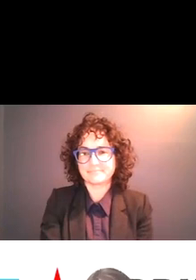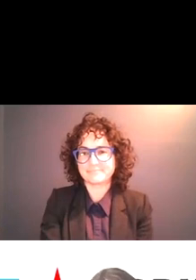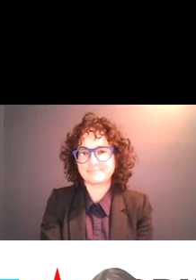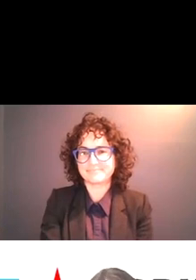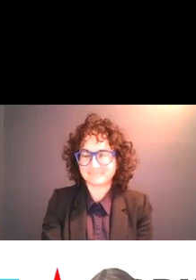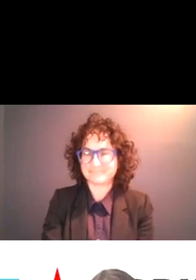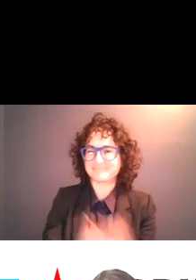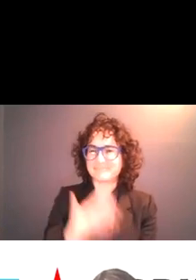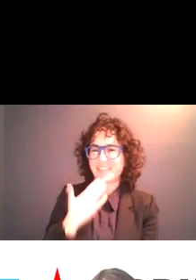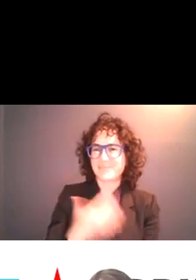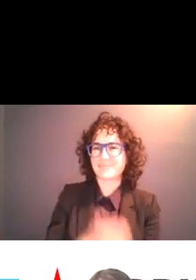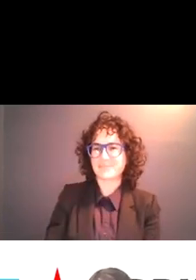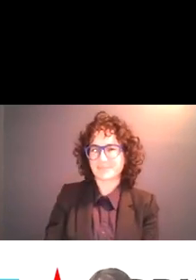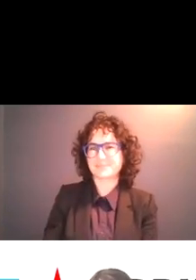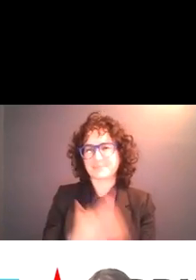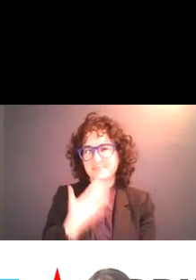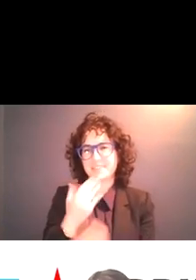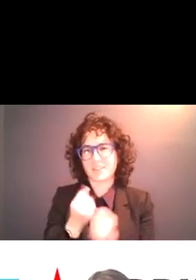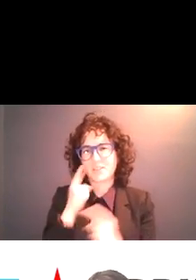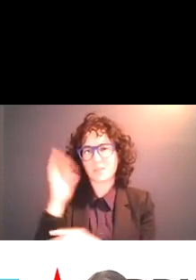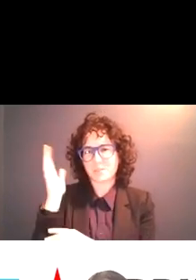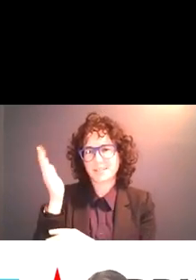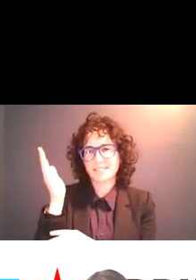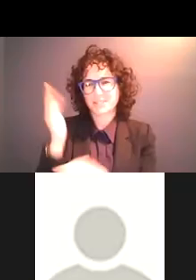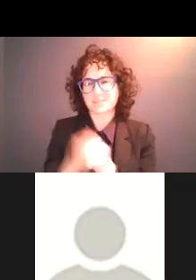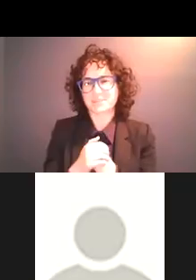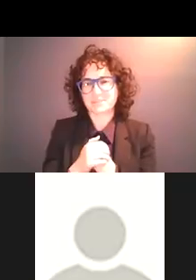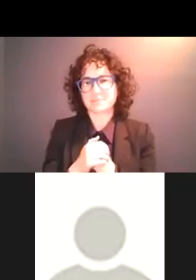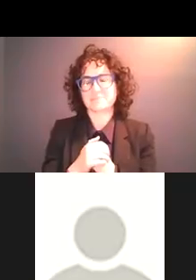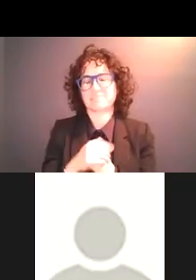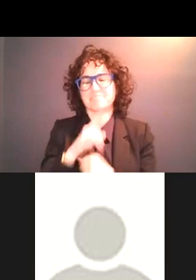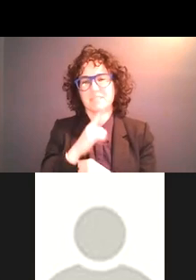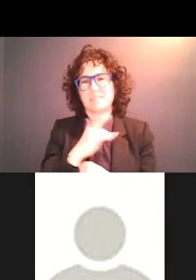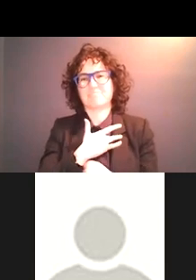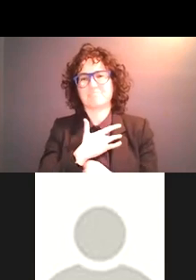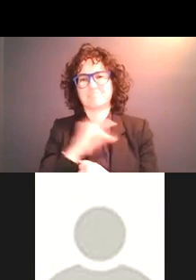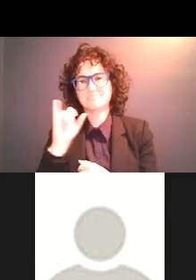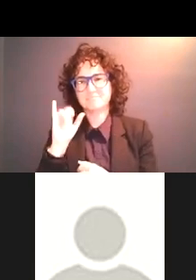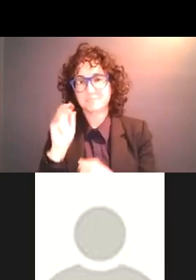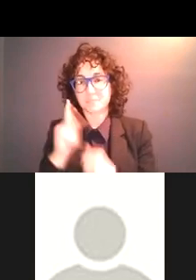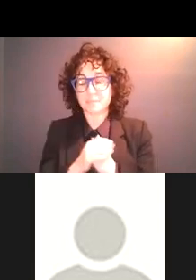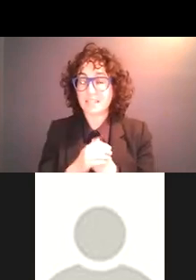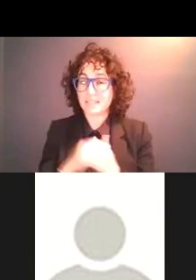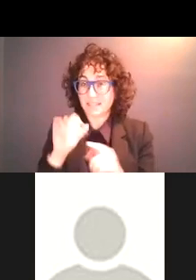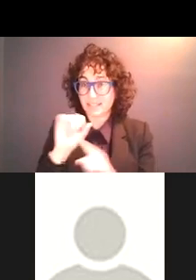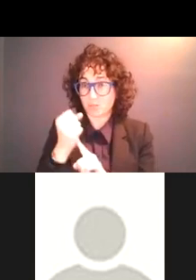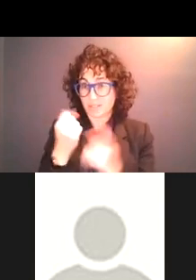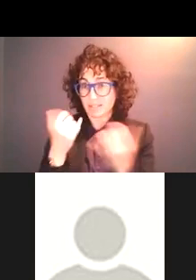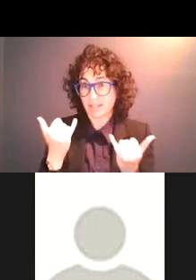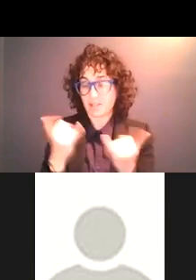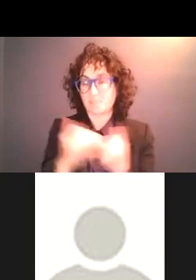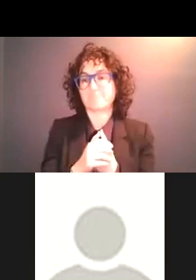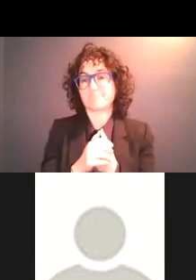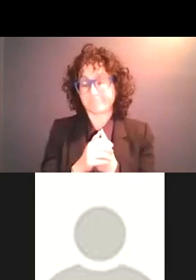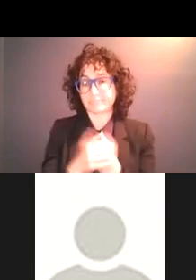Thank you. Thank you a lot for that presentation. Testimonial was so powerful. And this is a situation that we have in a lot of our